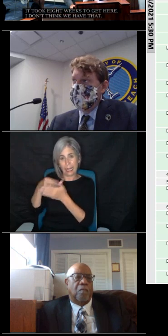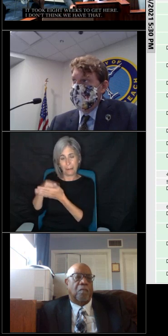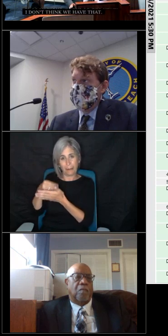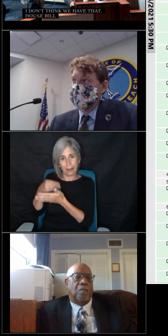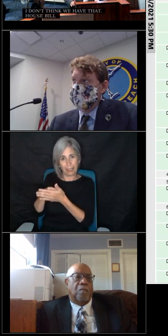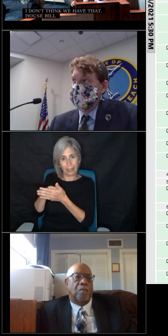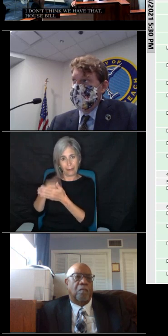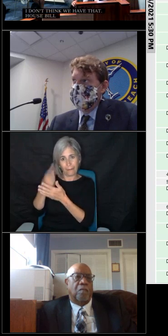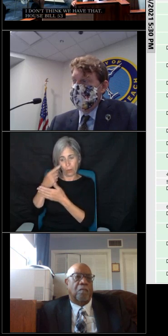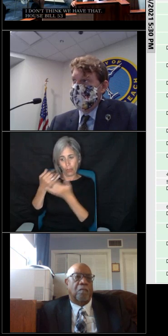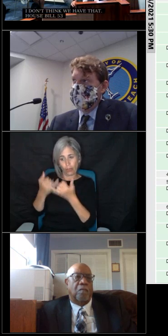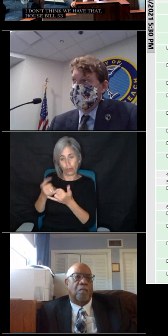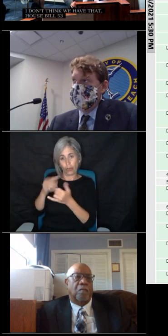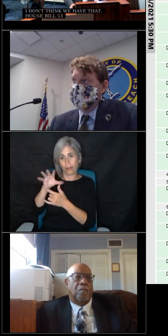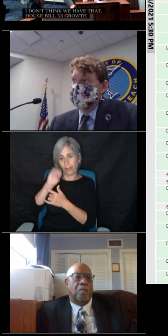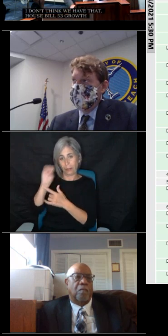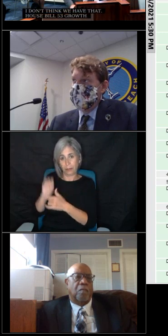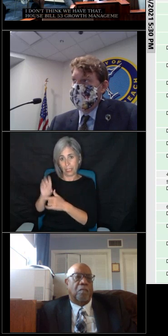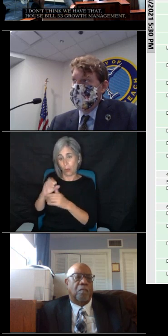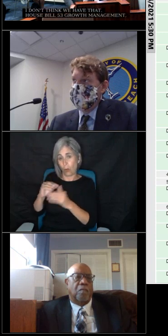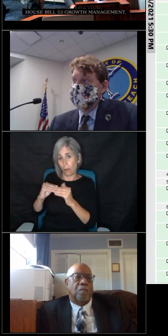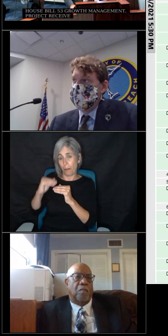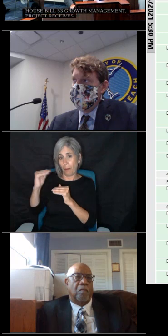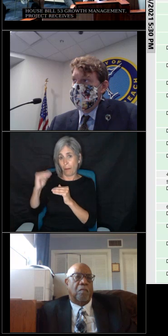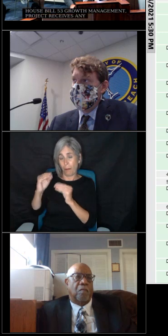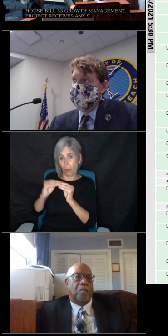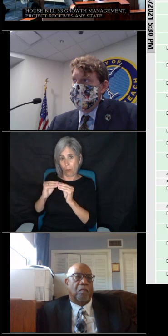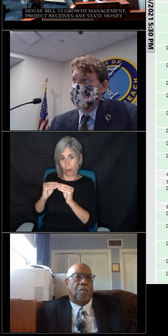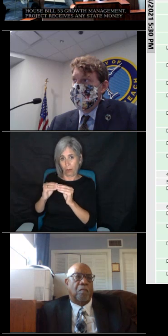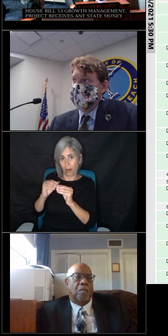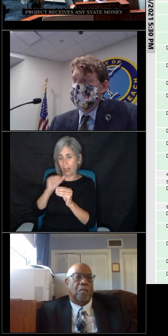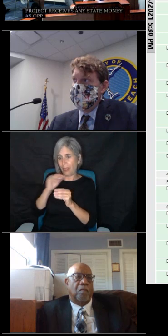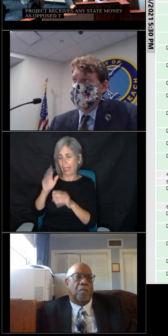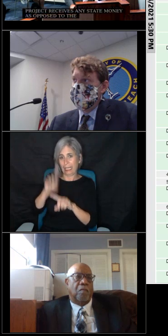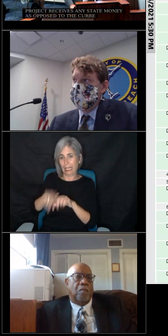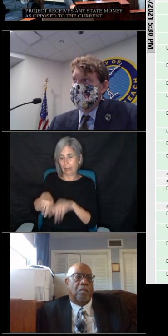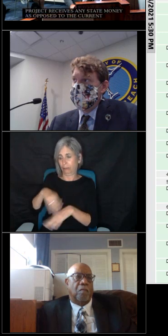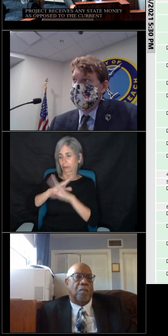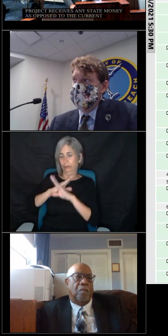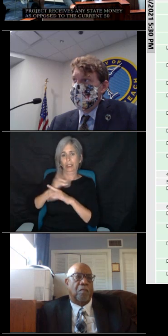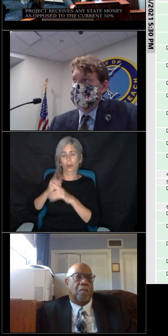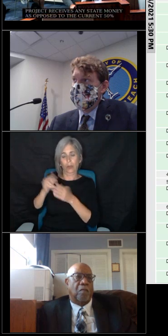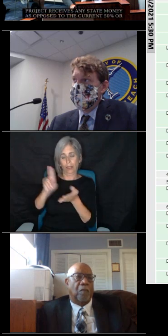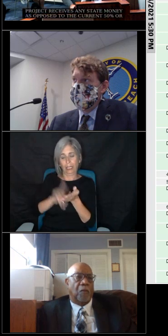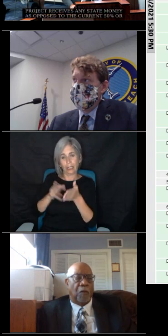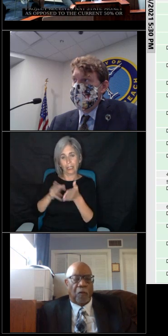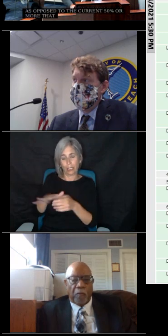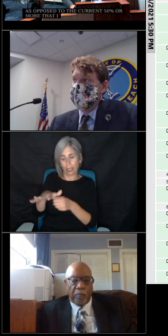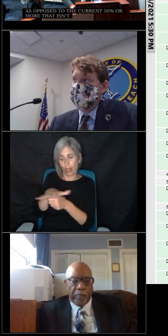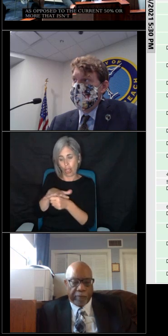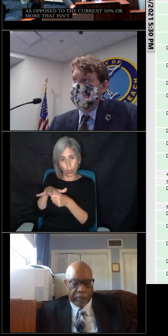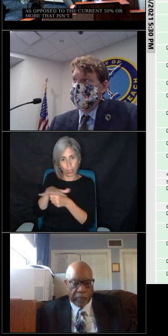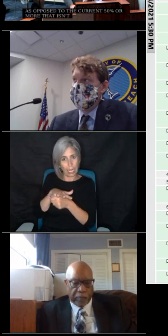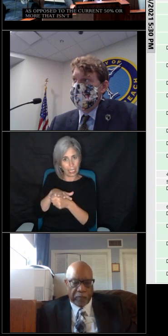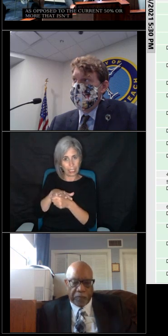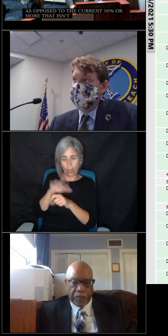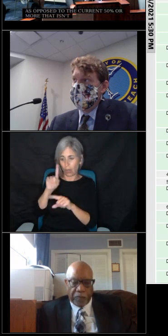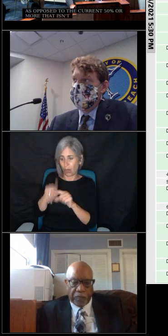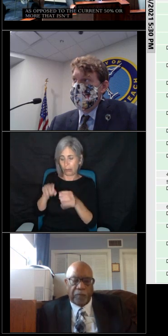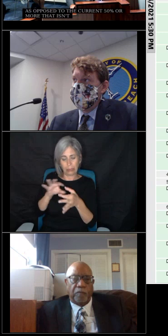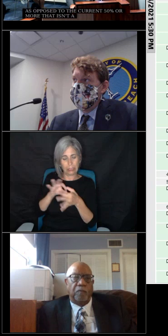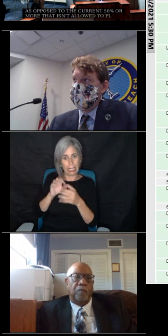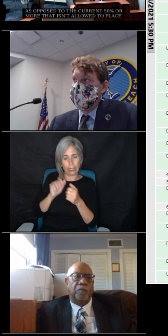to the current 50% or more, that isn't allowed to place restrictions on where the contractor is located, nor tie it to